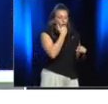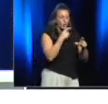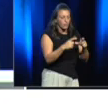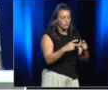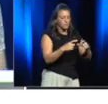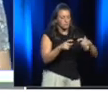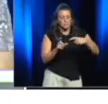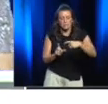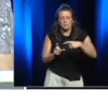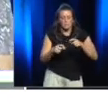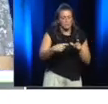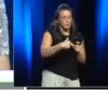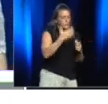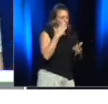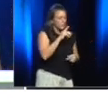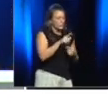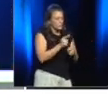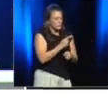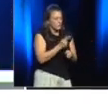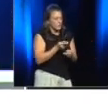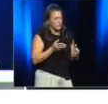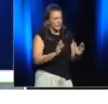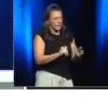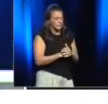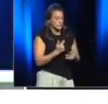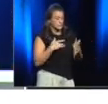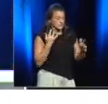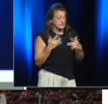we were still excited by what we saw then.